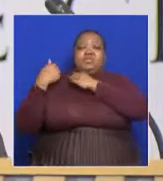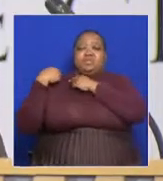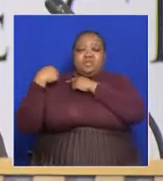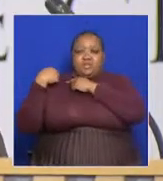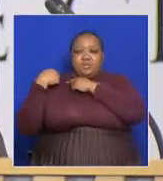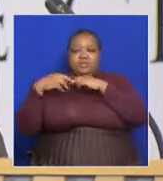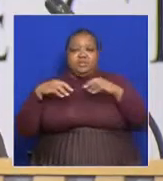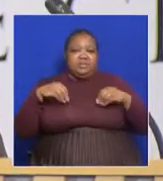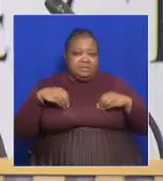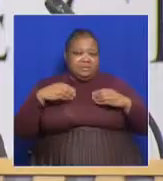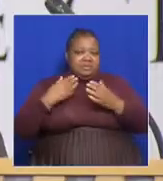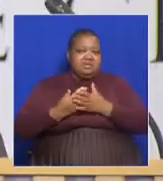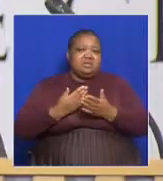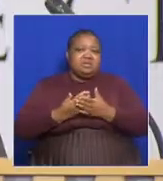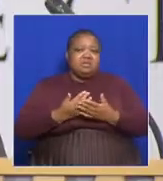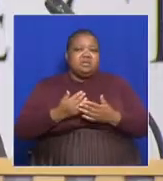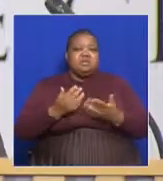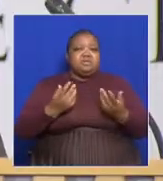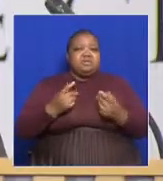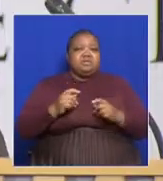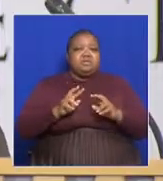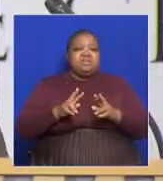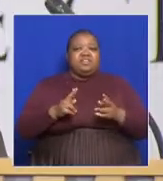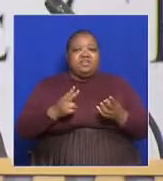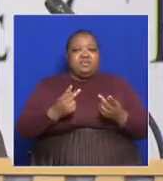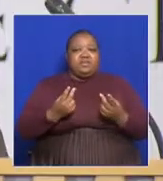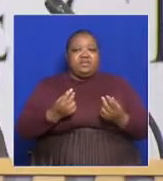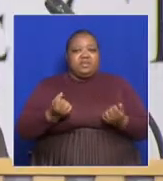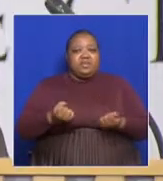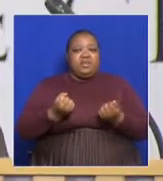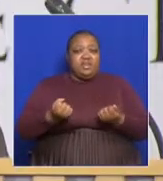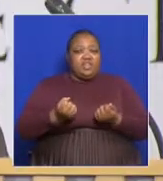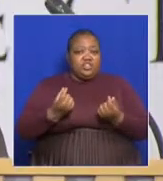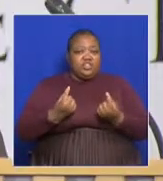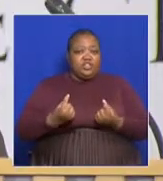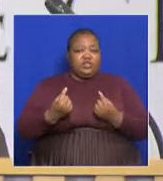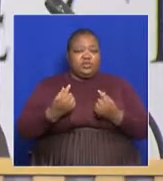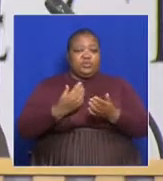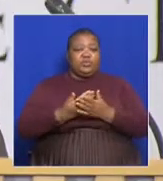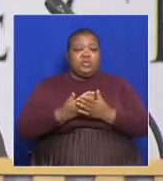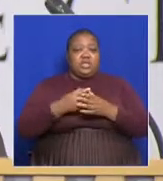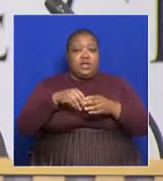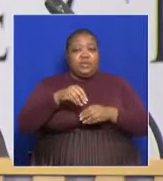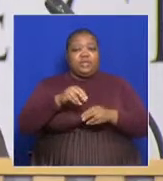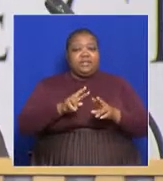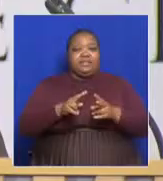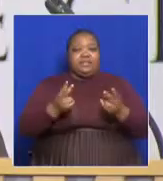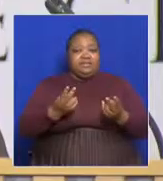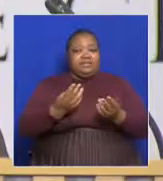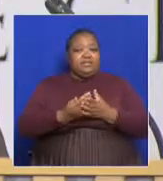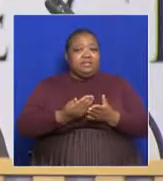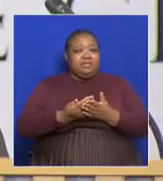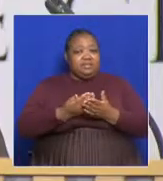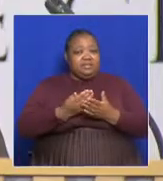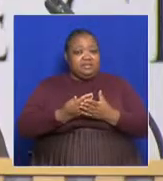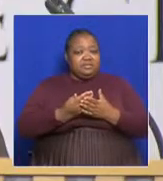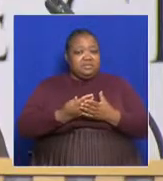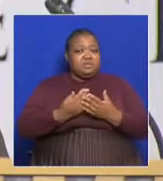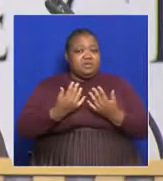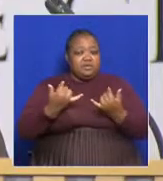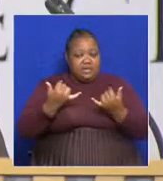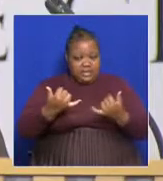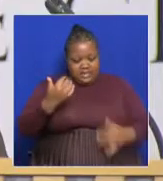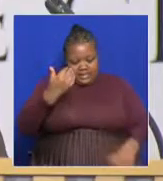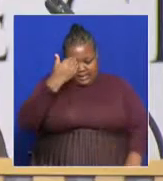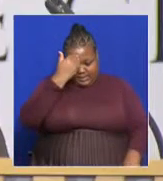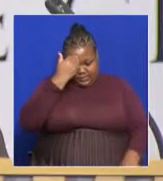maybe different actions to have a different desired outcome, but we have the benefit of hindsight now. And at